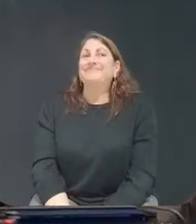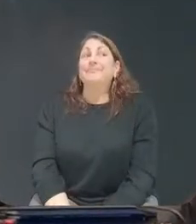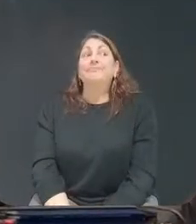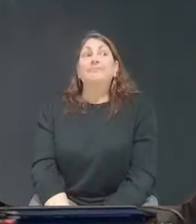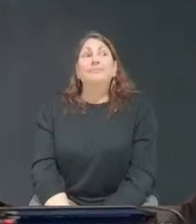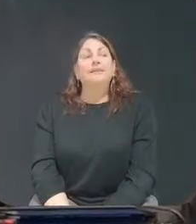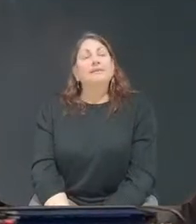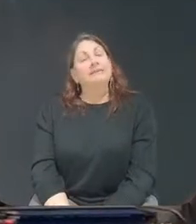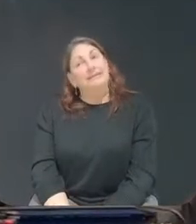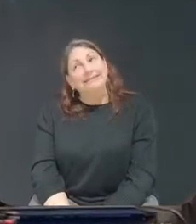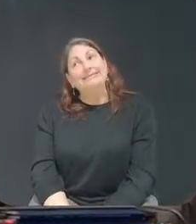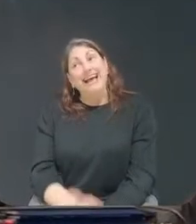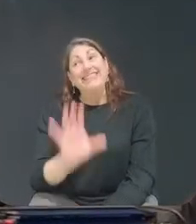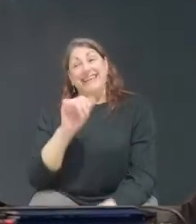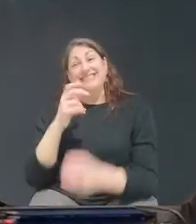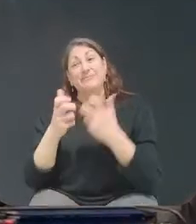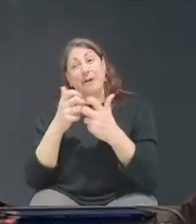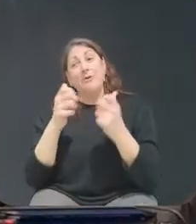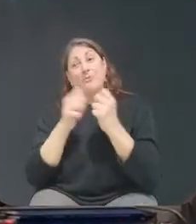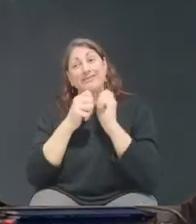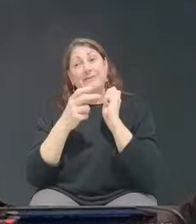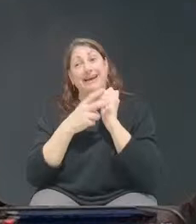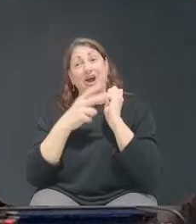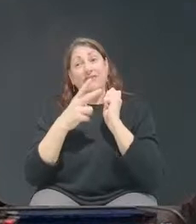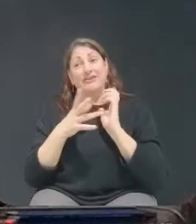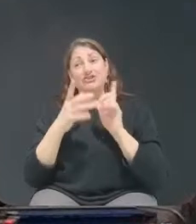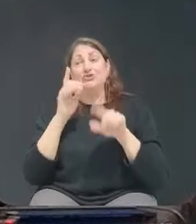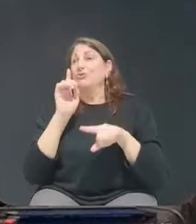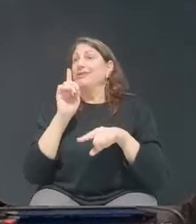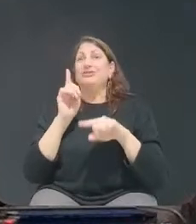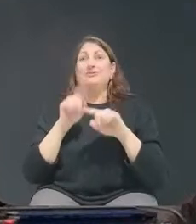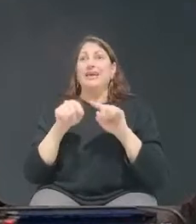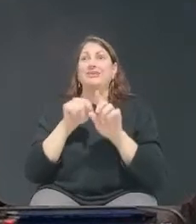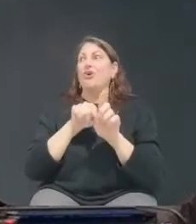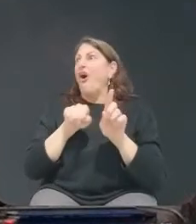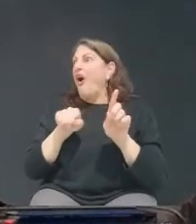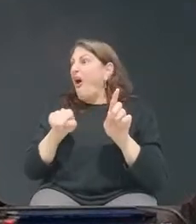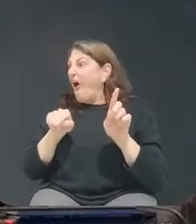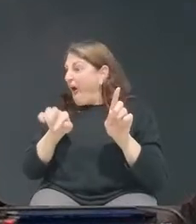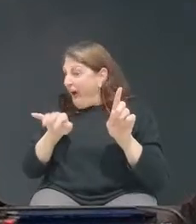I mean, that's the problem with being an archivist, is that you can't go down all these rabbit holes all the time.